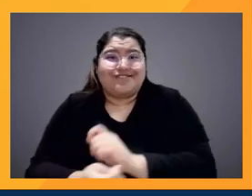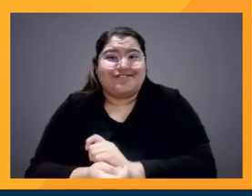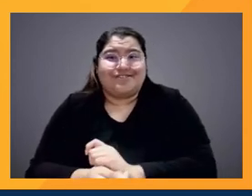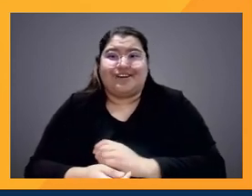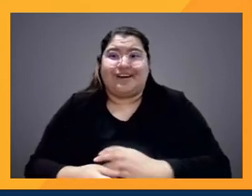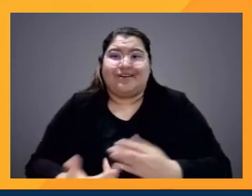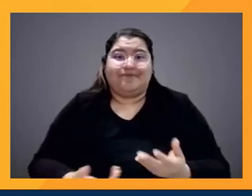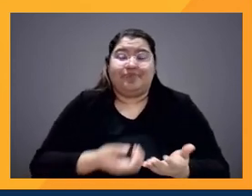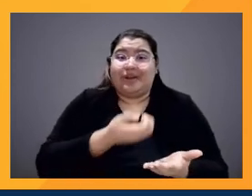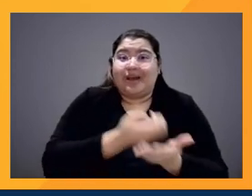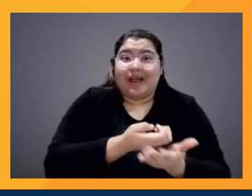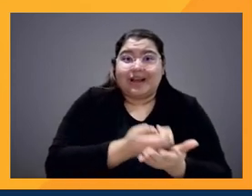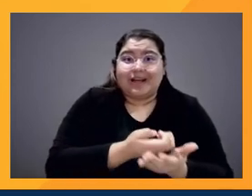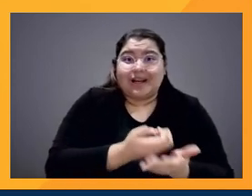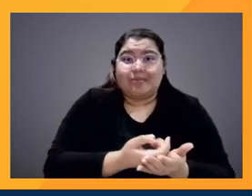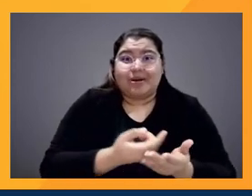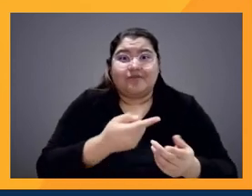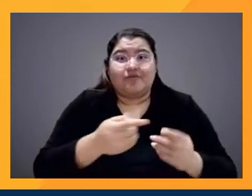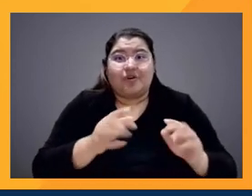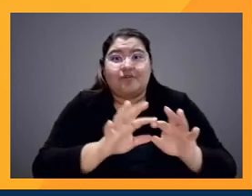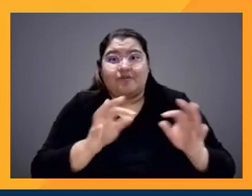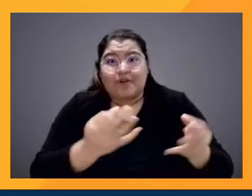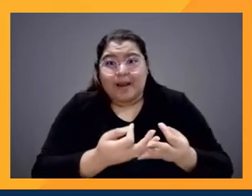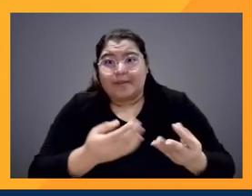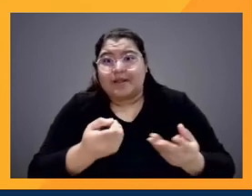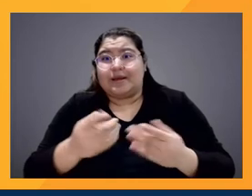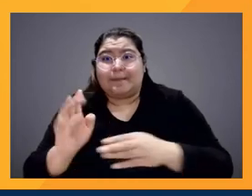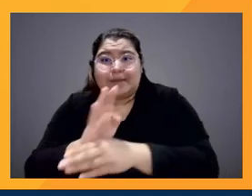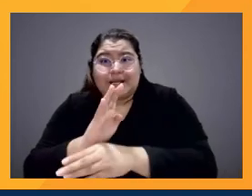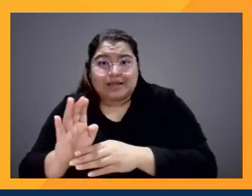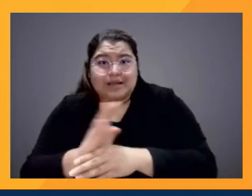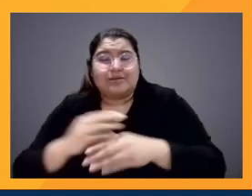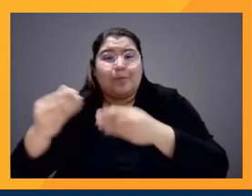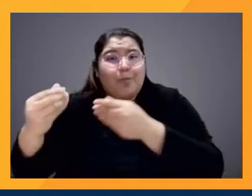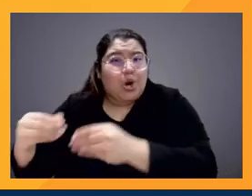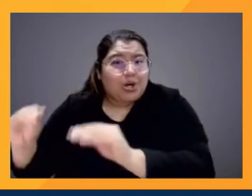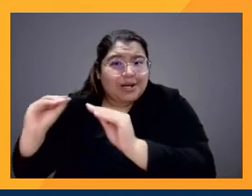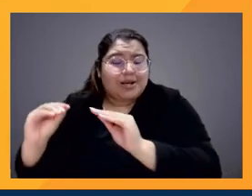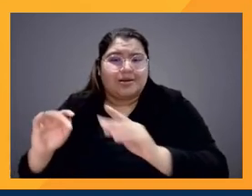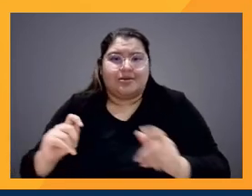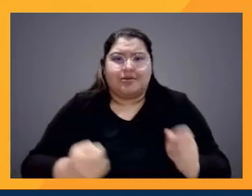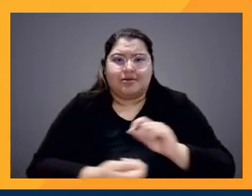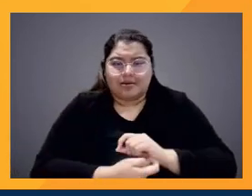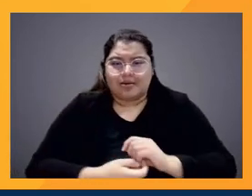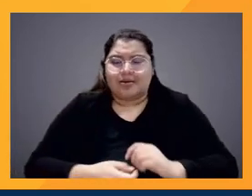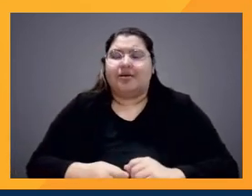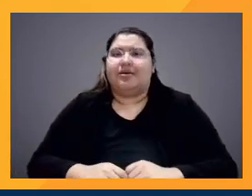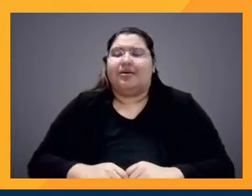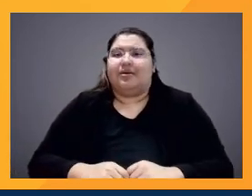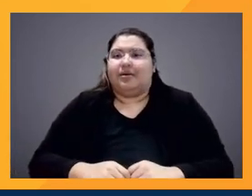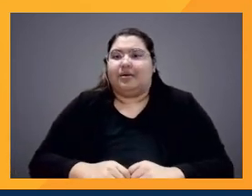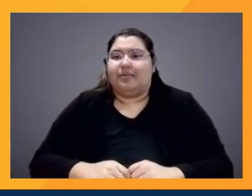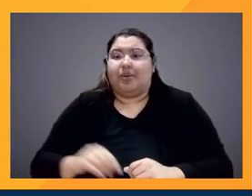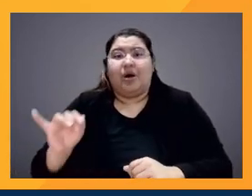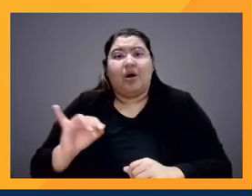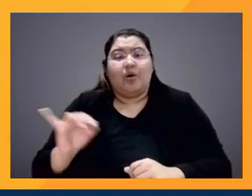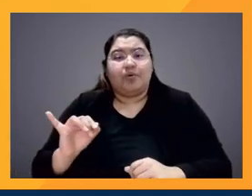really are at a crossroads. I think Chris pointed this out. This is a very special moment. We could really